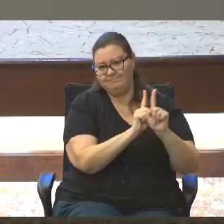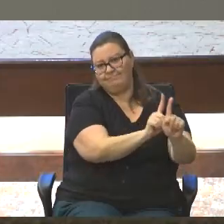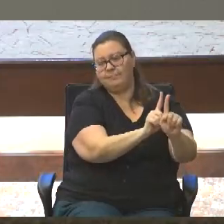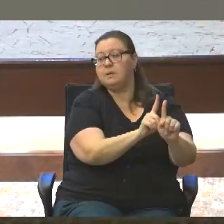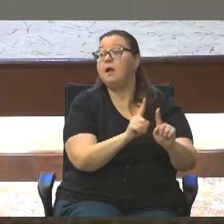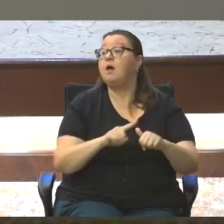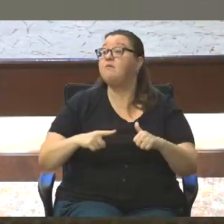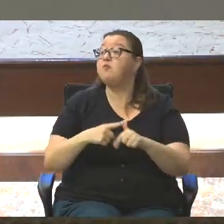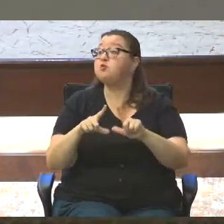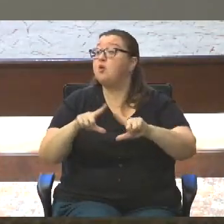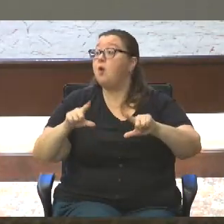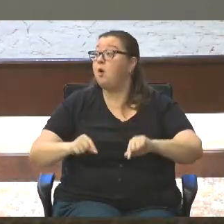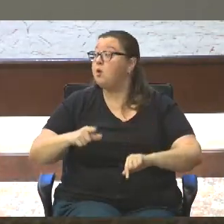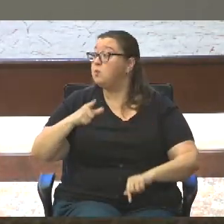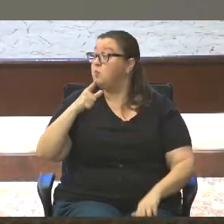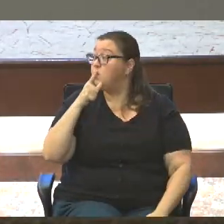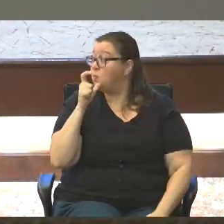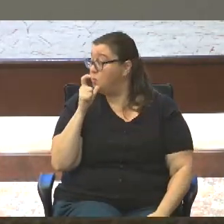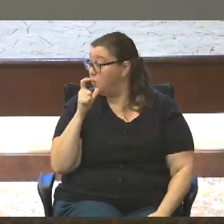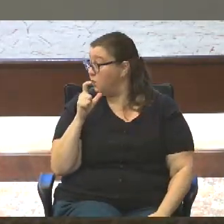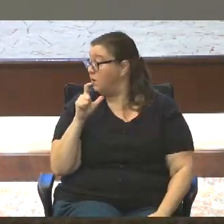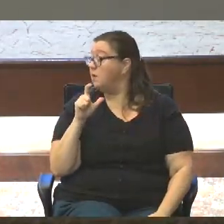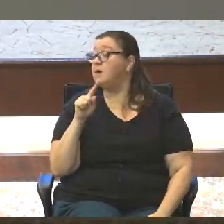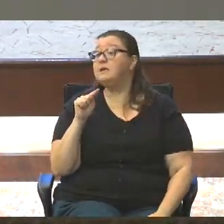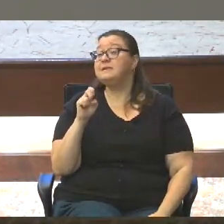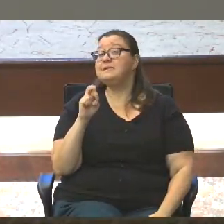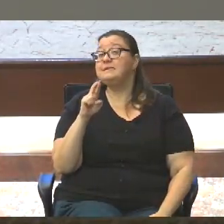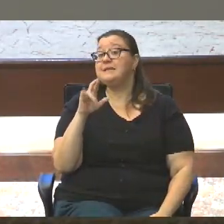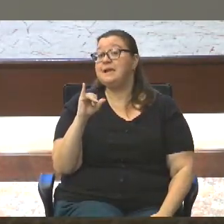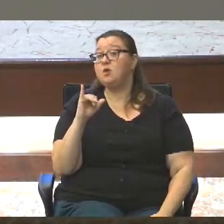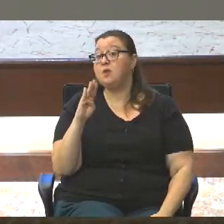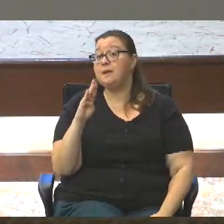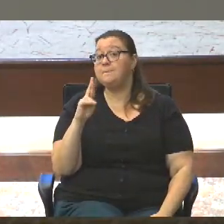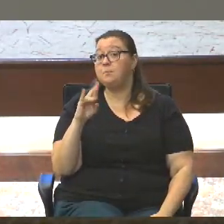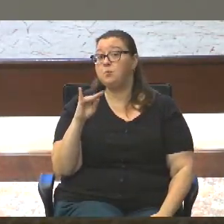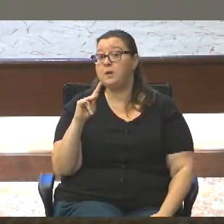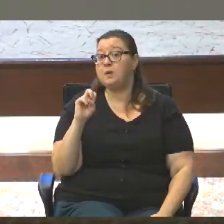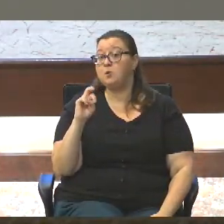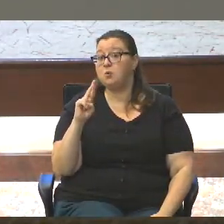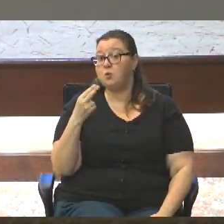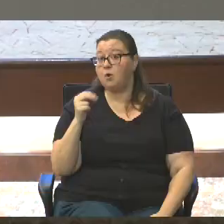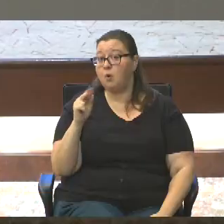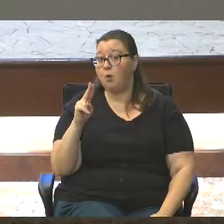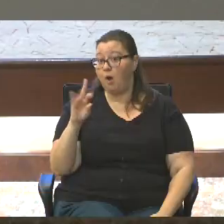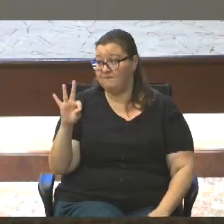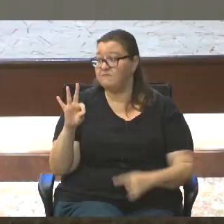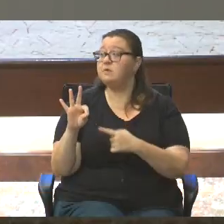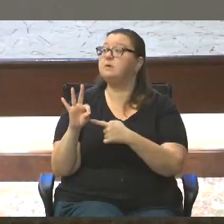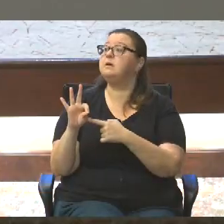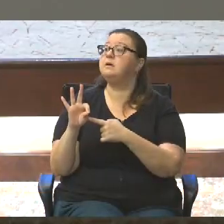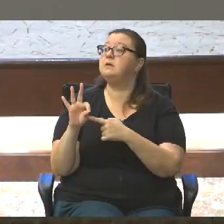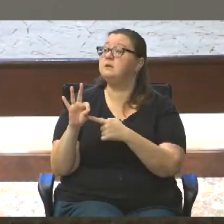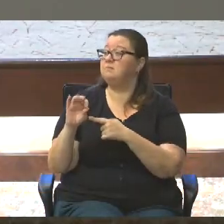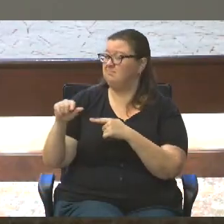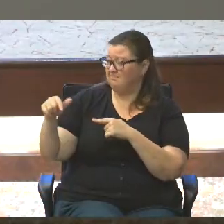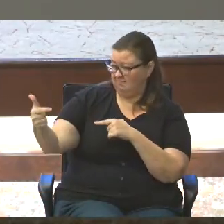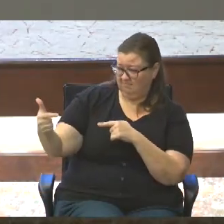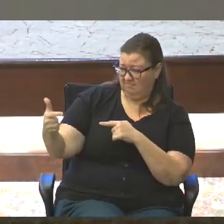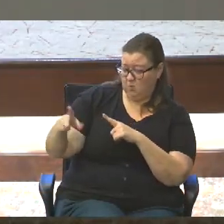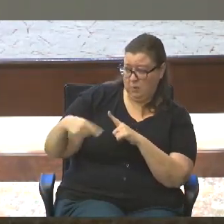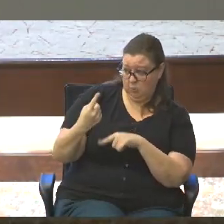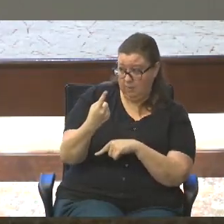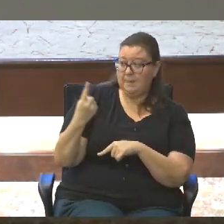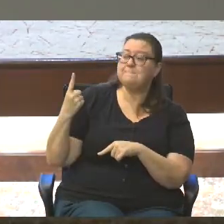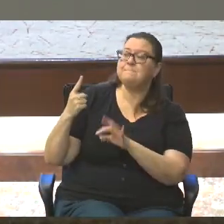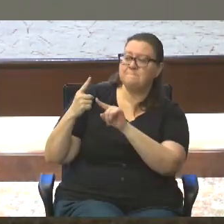first card is from Terry Brinkerhoff. So when you get to Mr. Brinkerhoff, there you